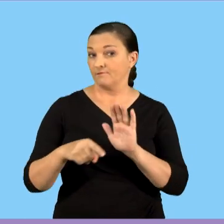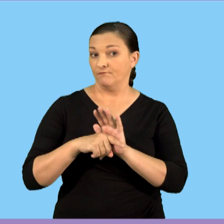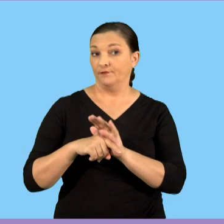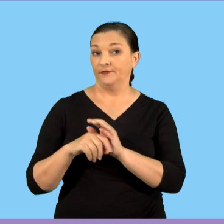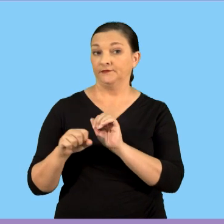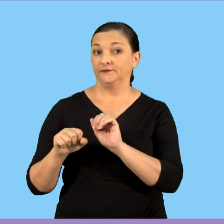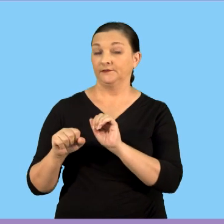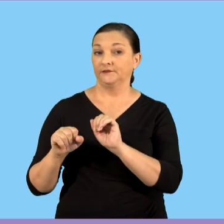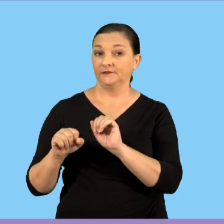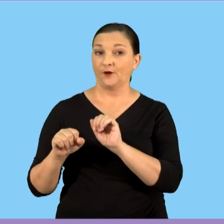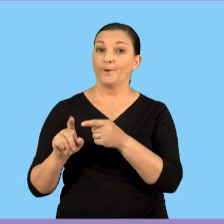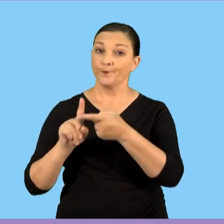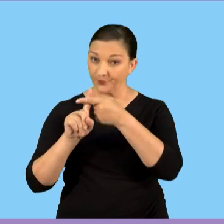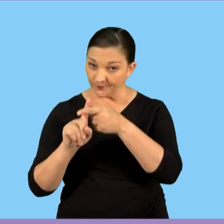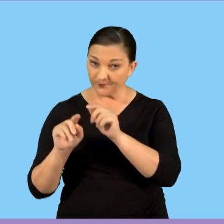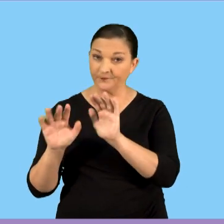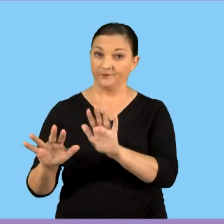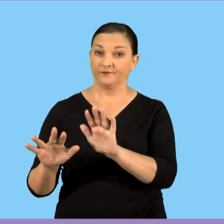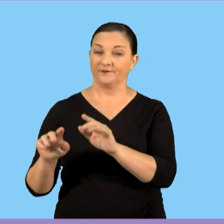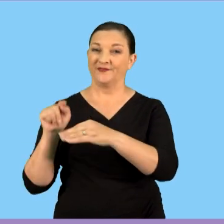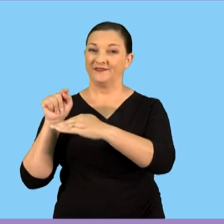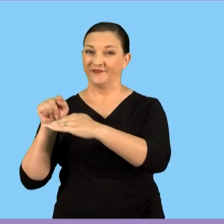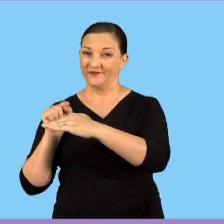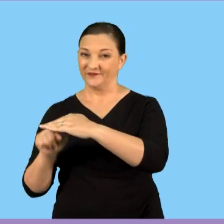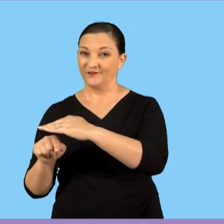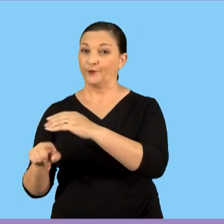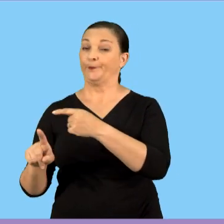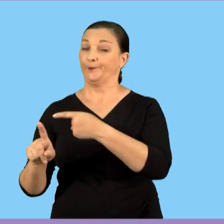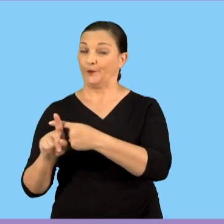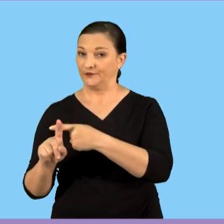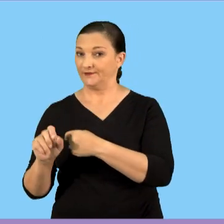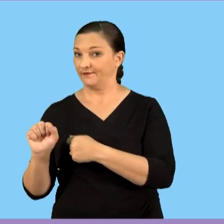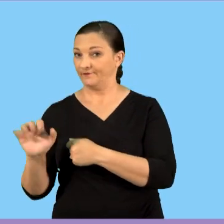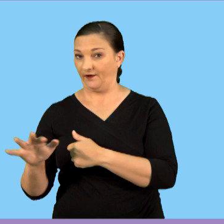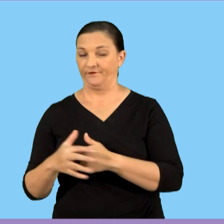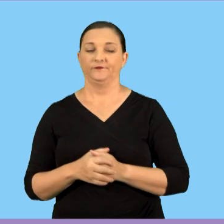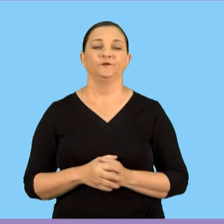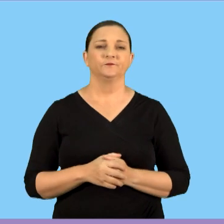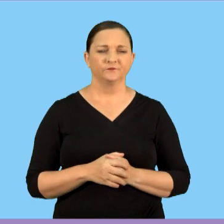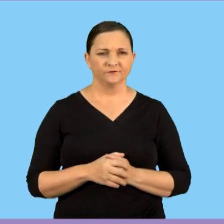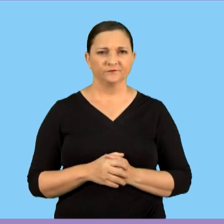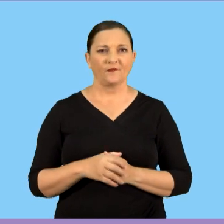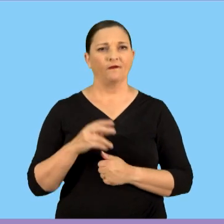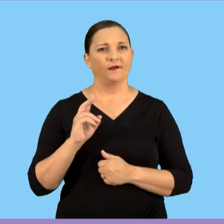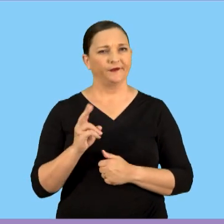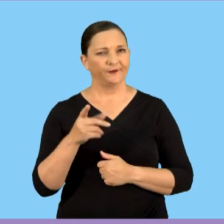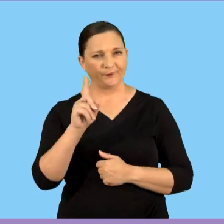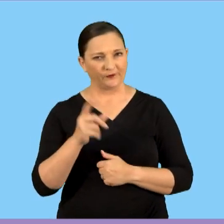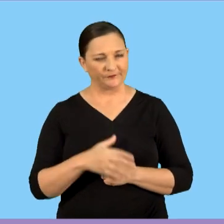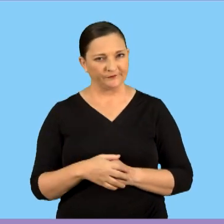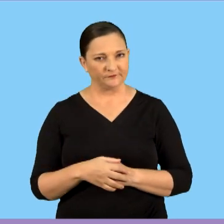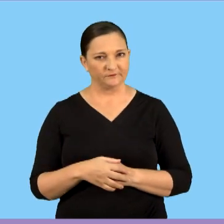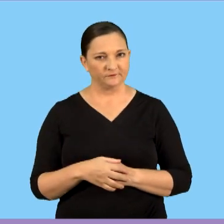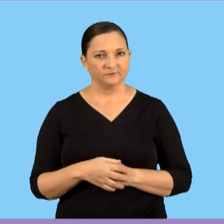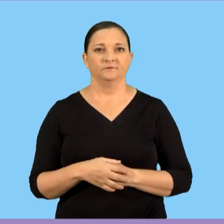20 minus a positive 10 divided by a positive 5. So what is going to happen